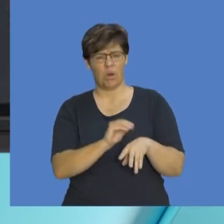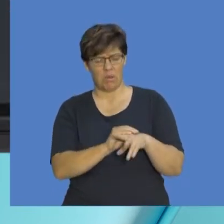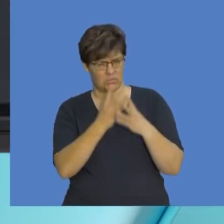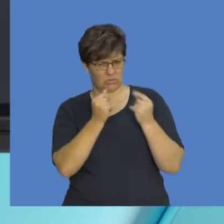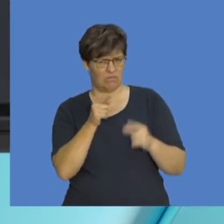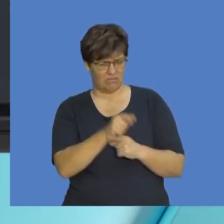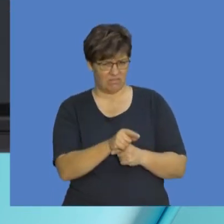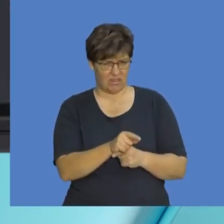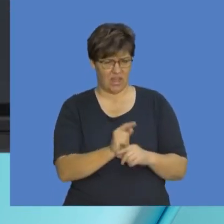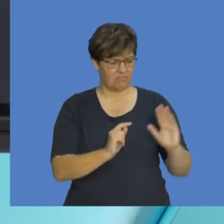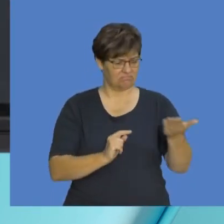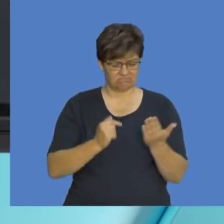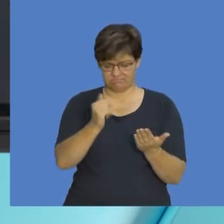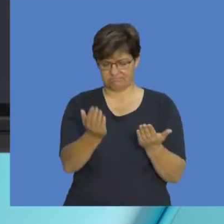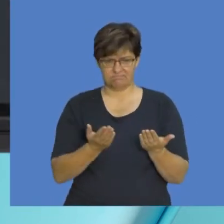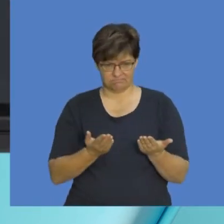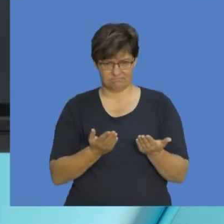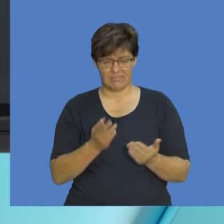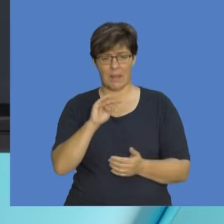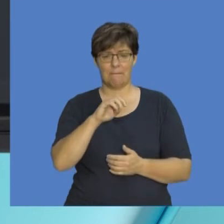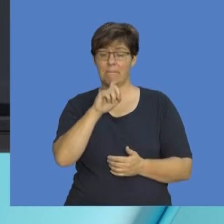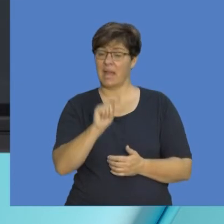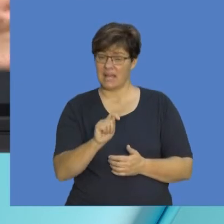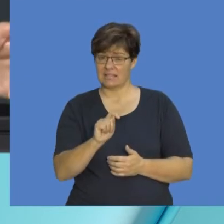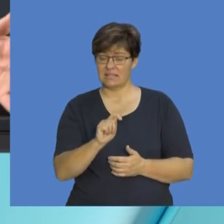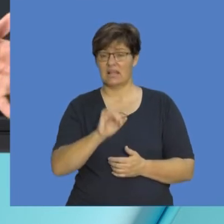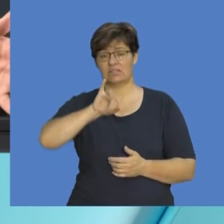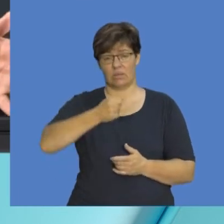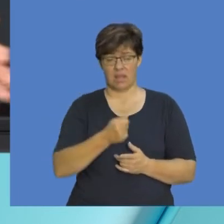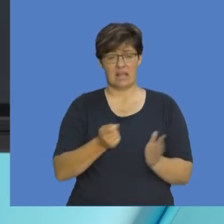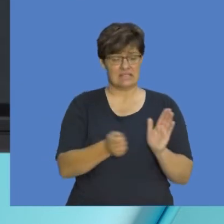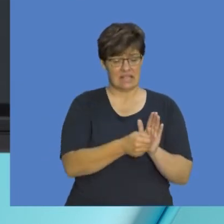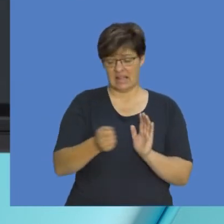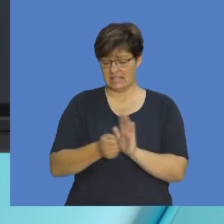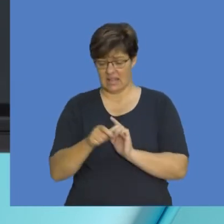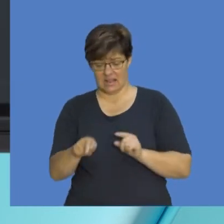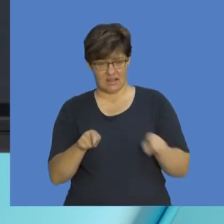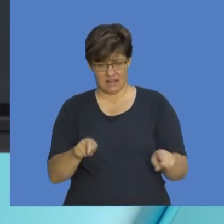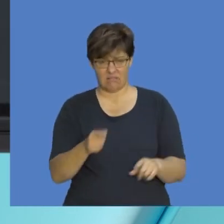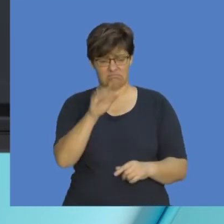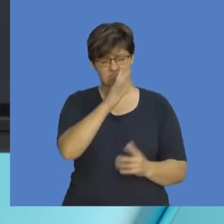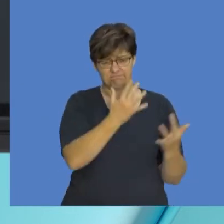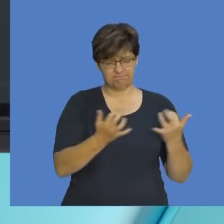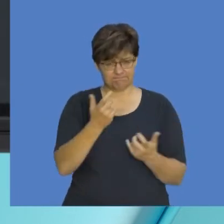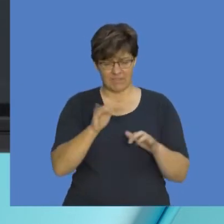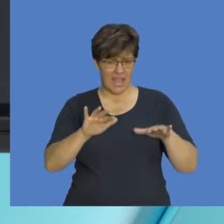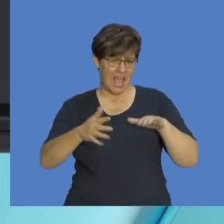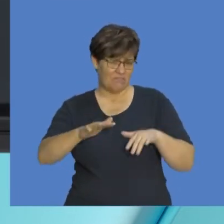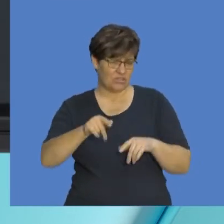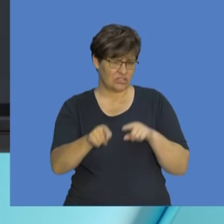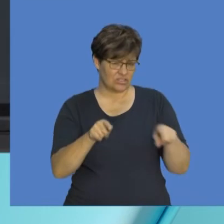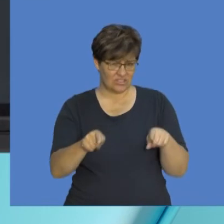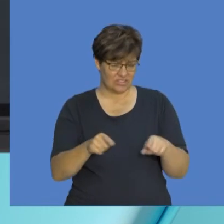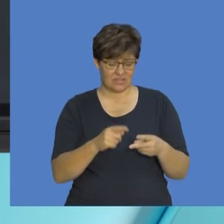we have two sets of data, Matt and Jamie, two salesmen. We calculate their average, they're different.